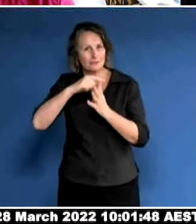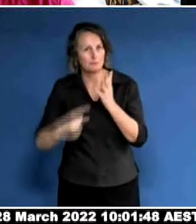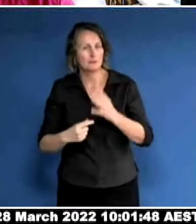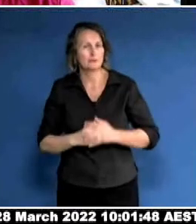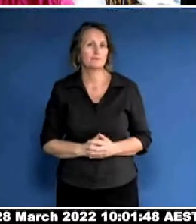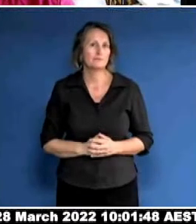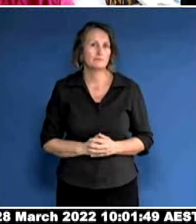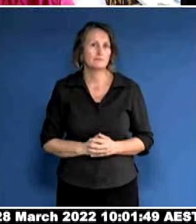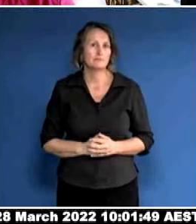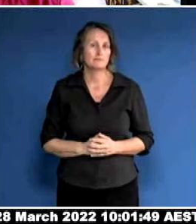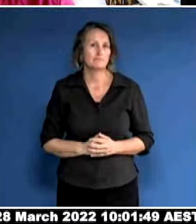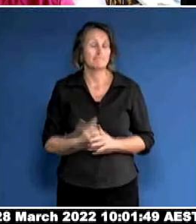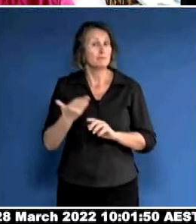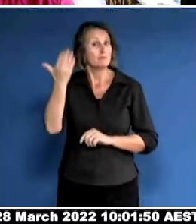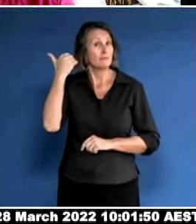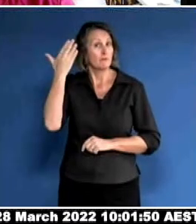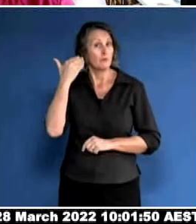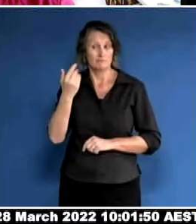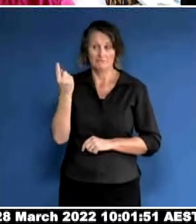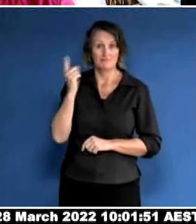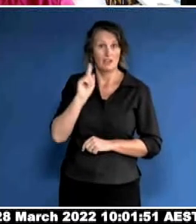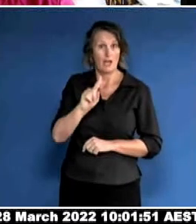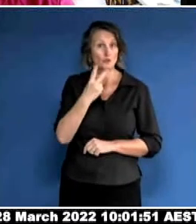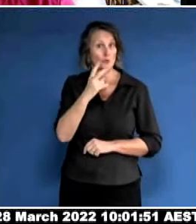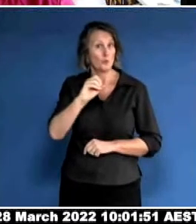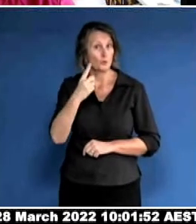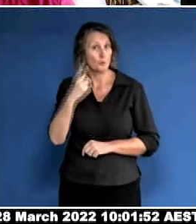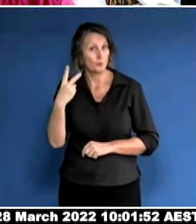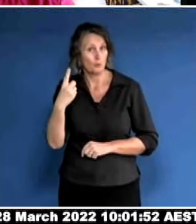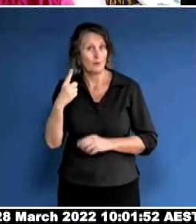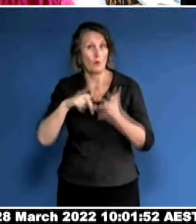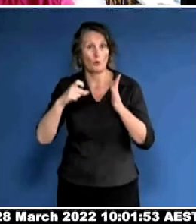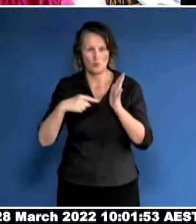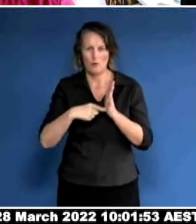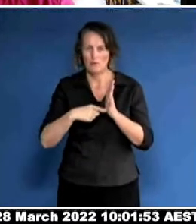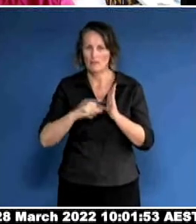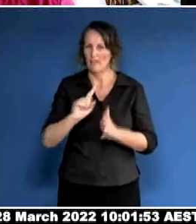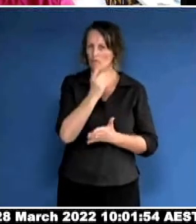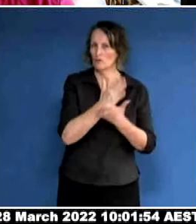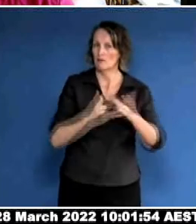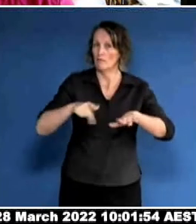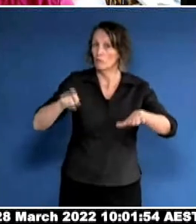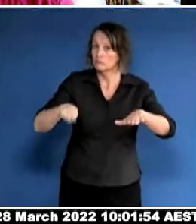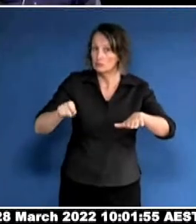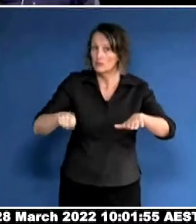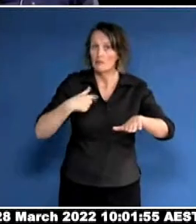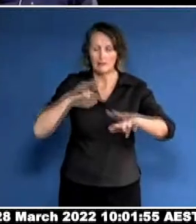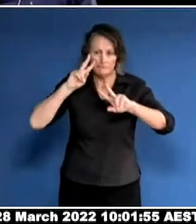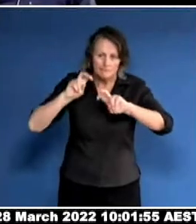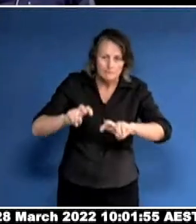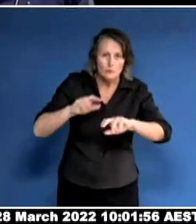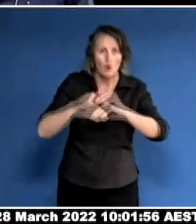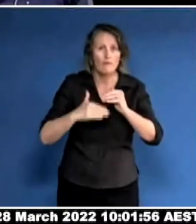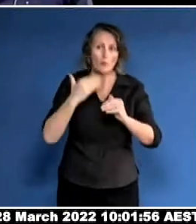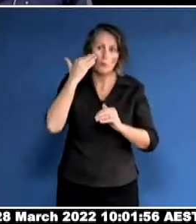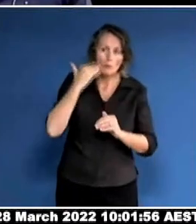took place in October 2021 and examined the experiences of women and girls with disability